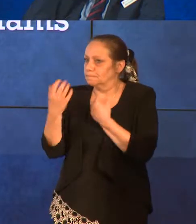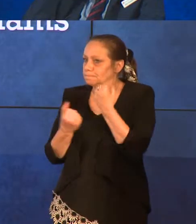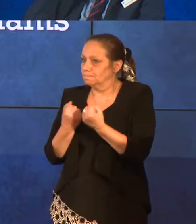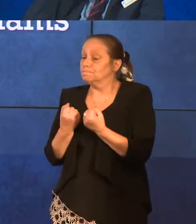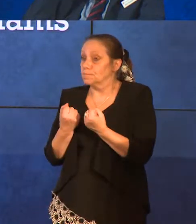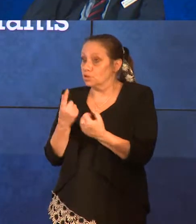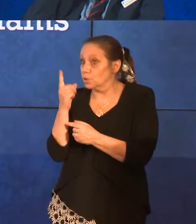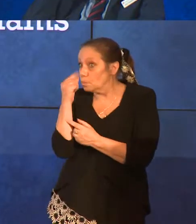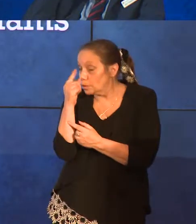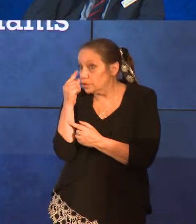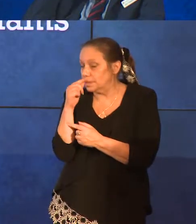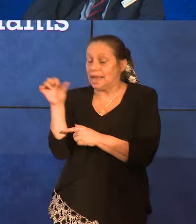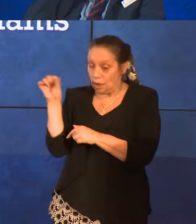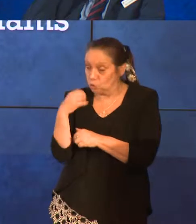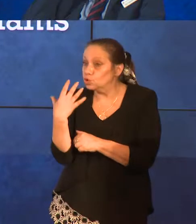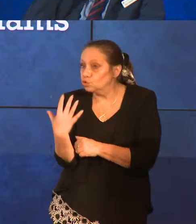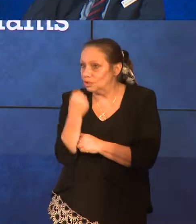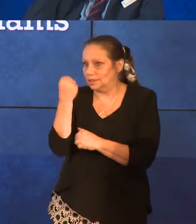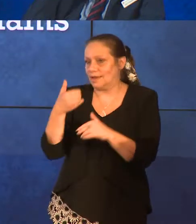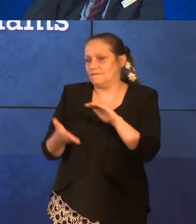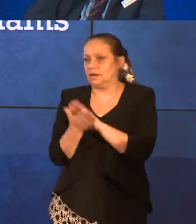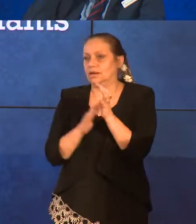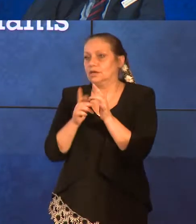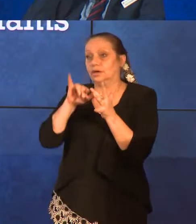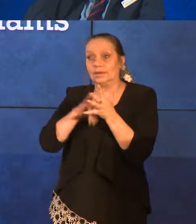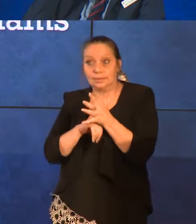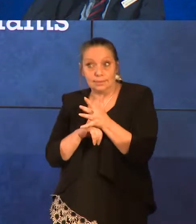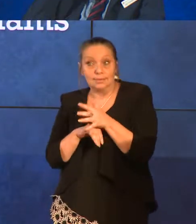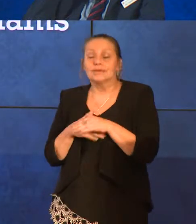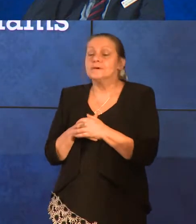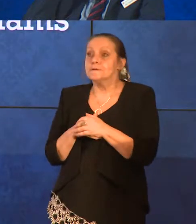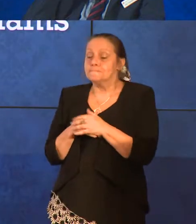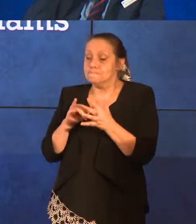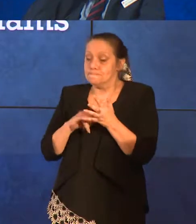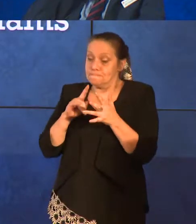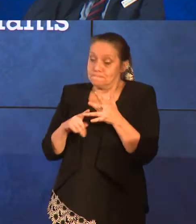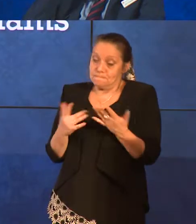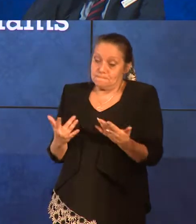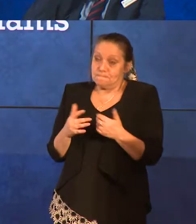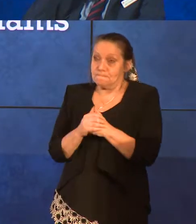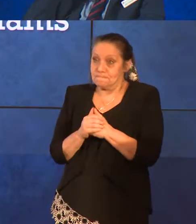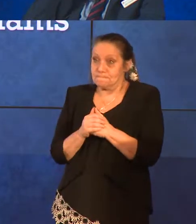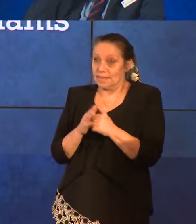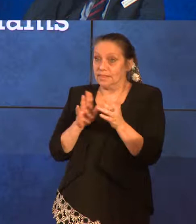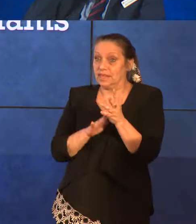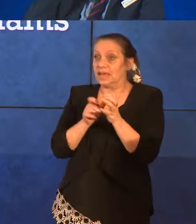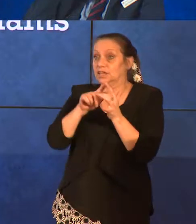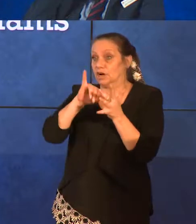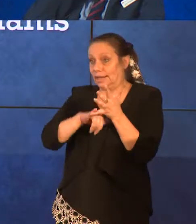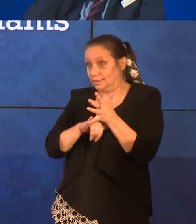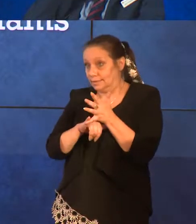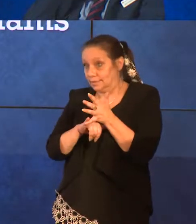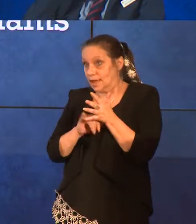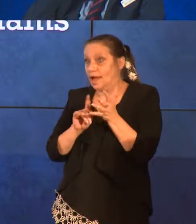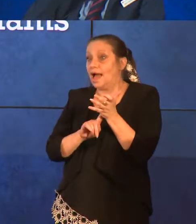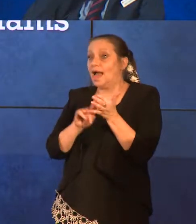they could have been or should have been under the NDIS. So there were, I guess, the NDIS and the legal